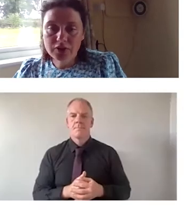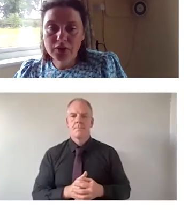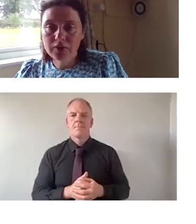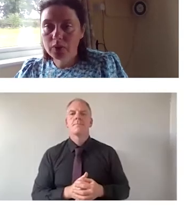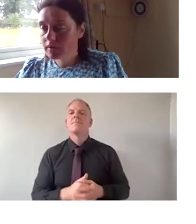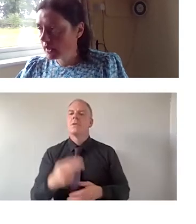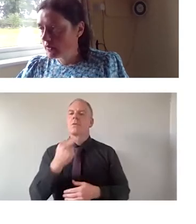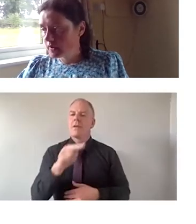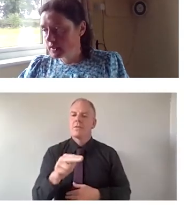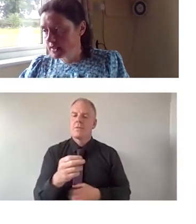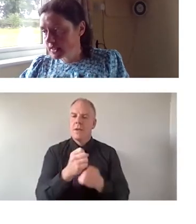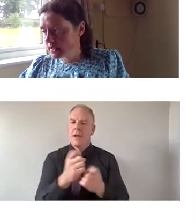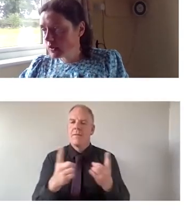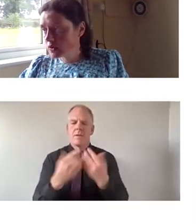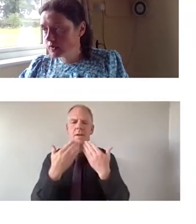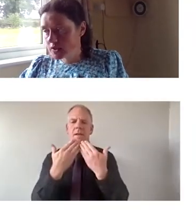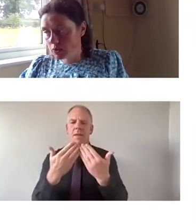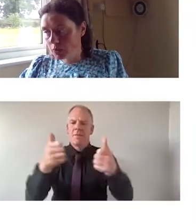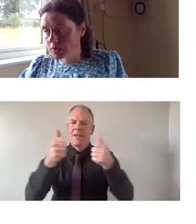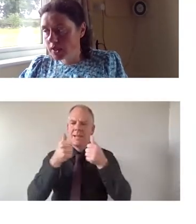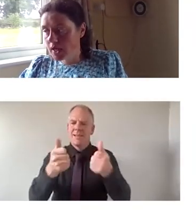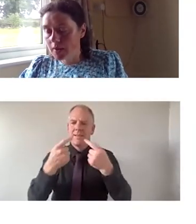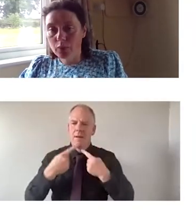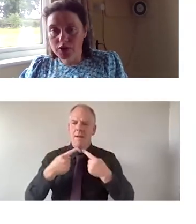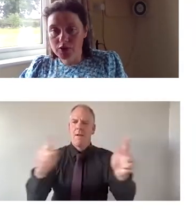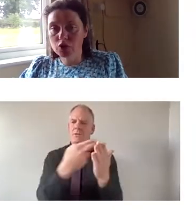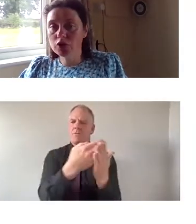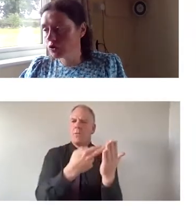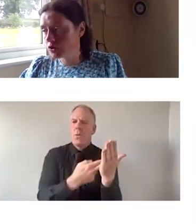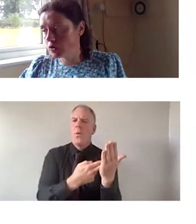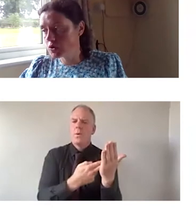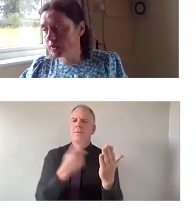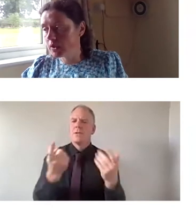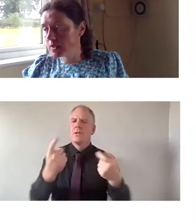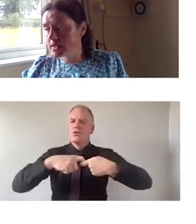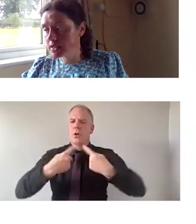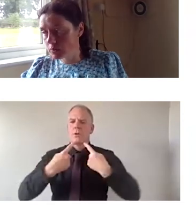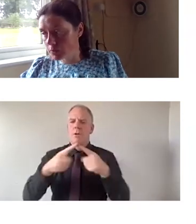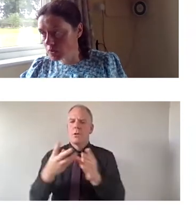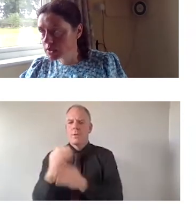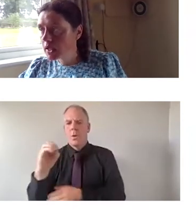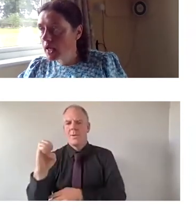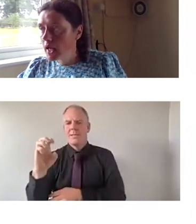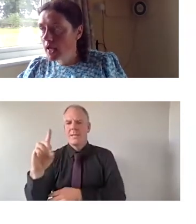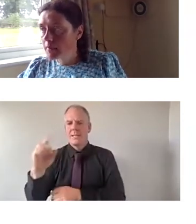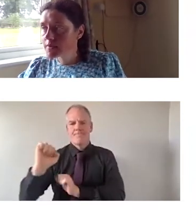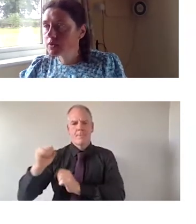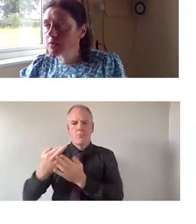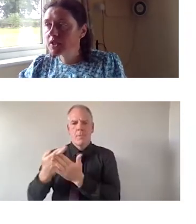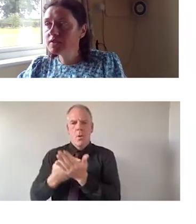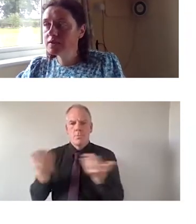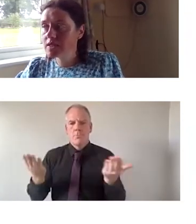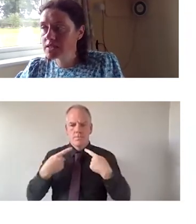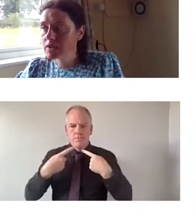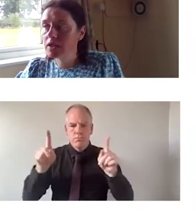So good afternoon, everyone, and thank you for attending the launch of this report, which is joint launch also with the OECD's report. So